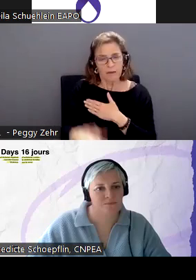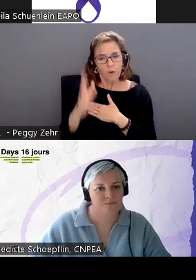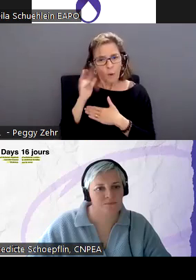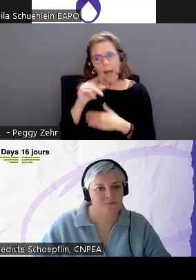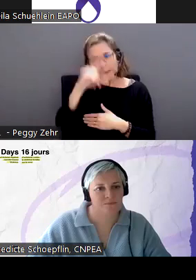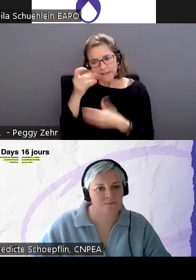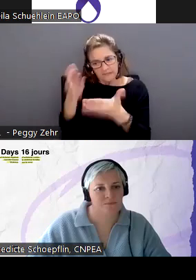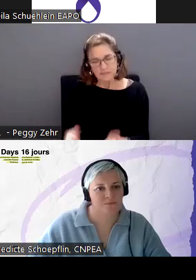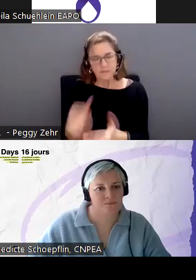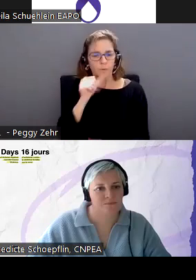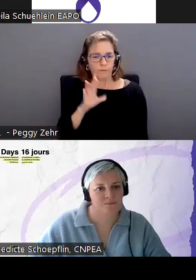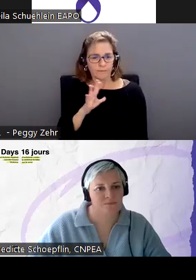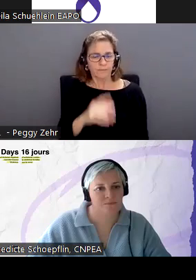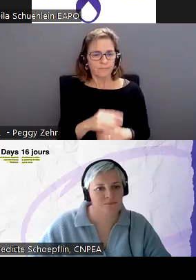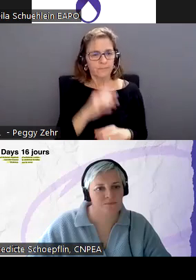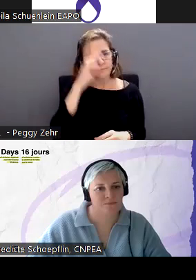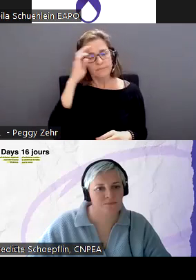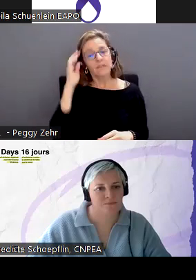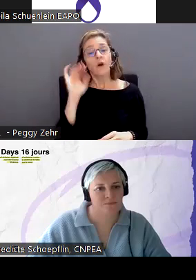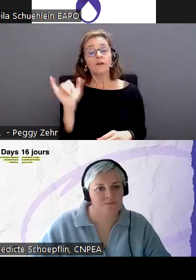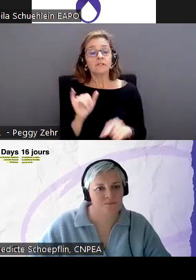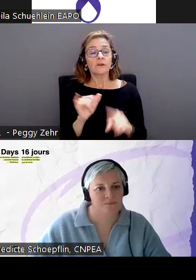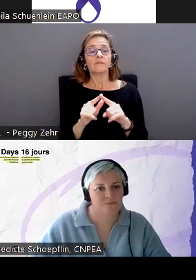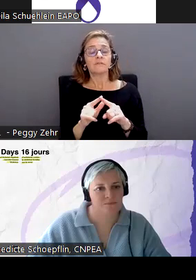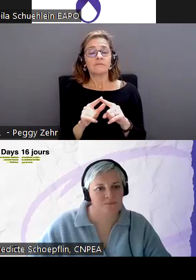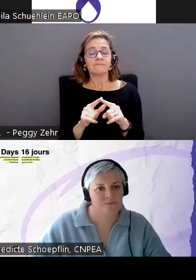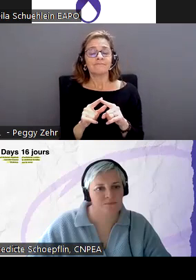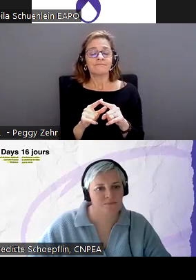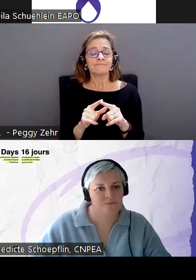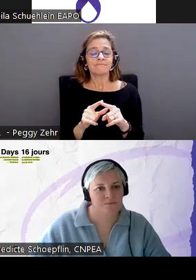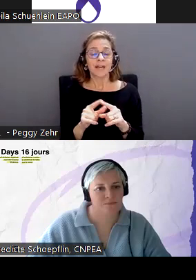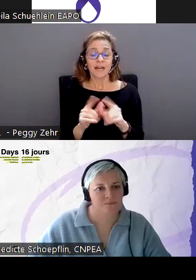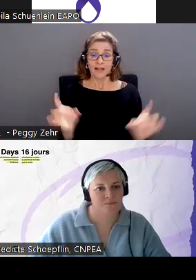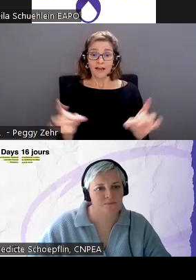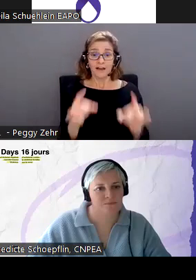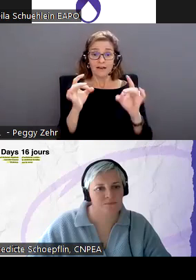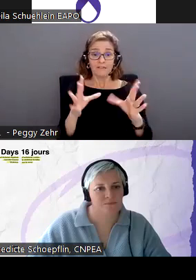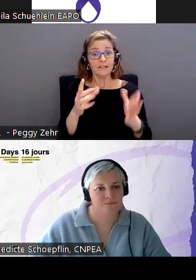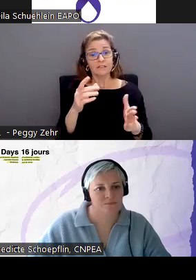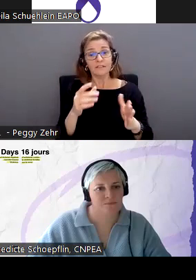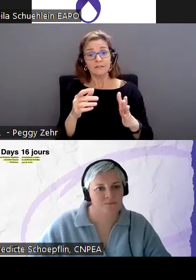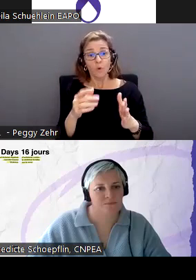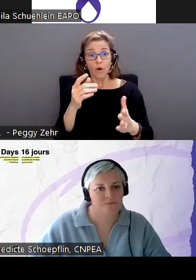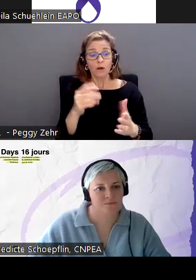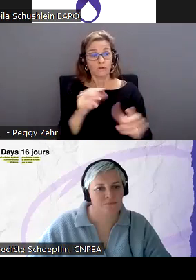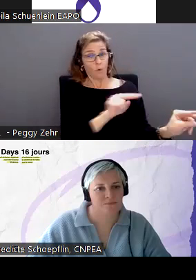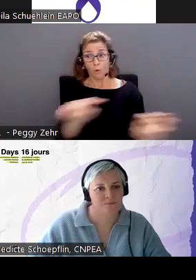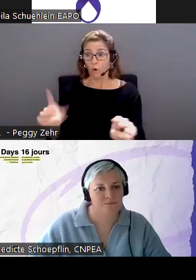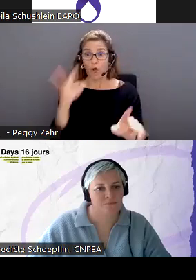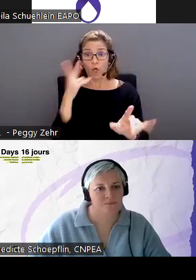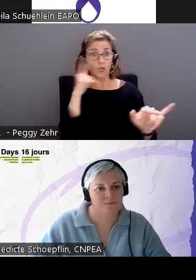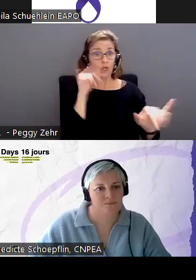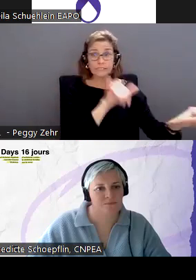to consider, you know, the fact that violence is not uniform in how it manifests, and that people's